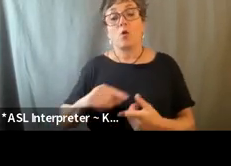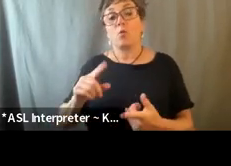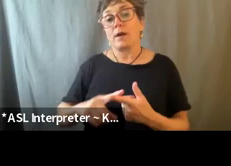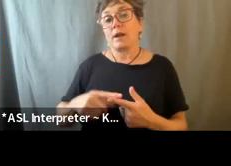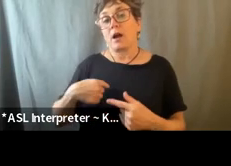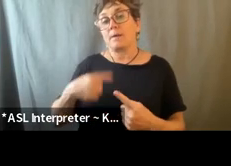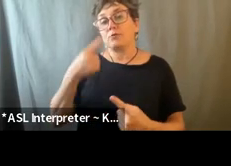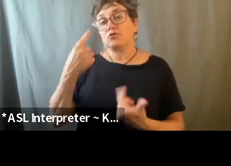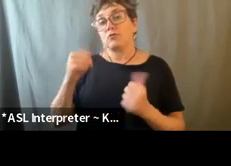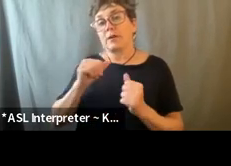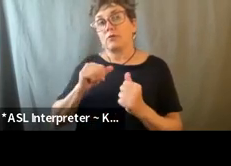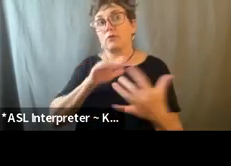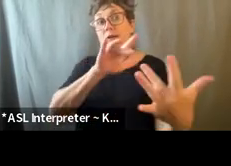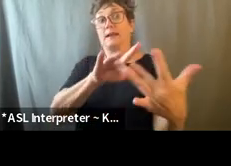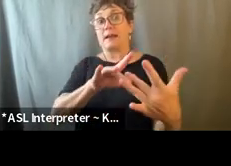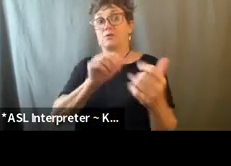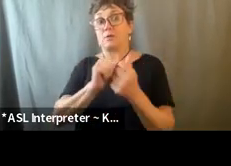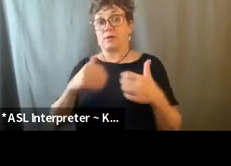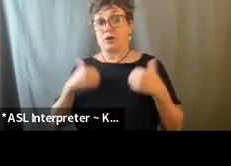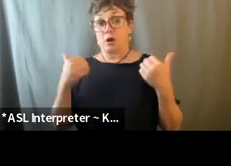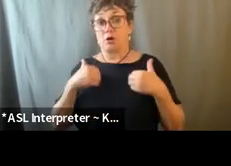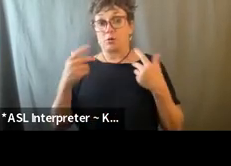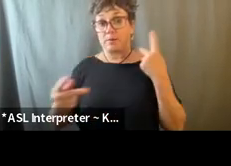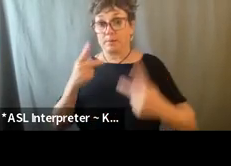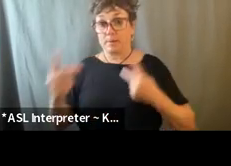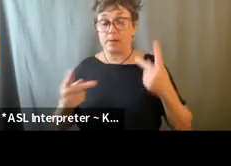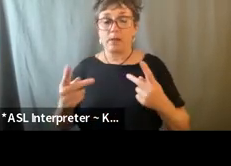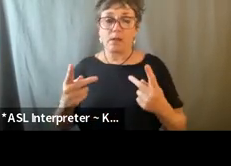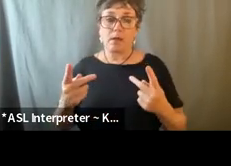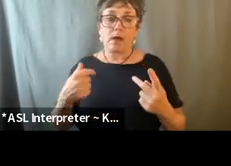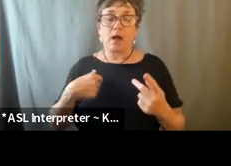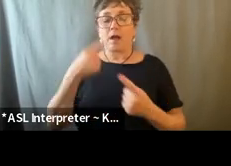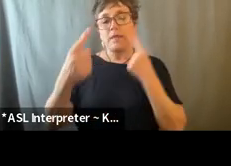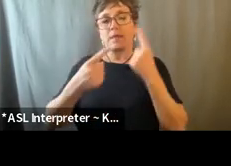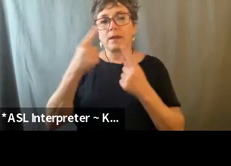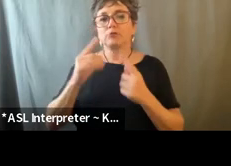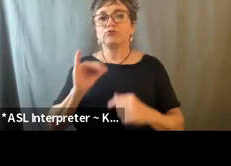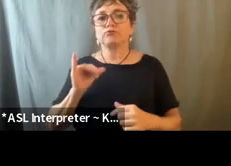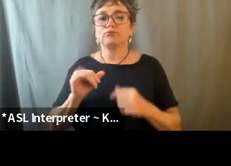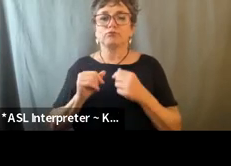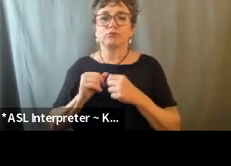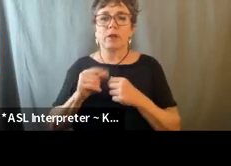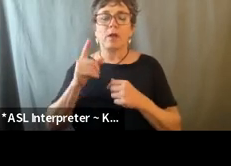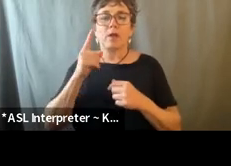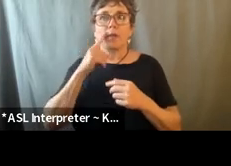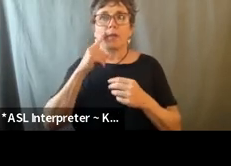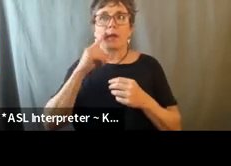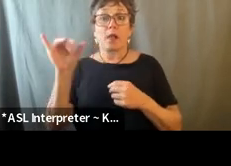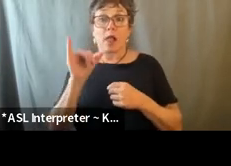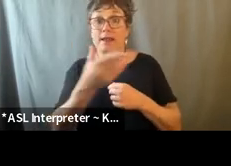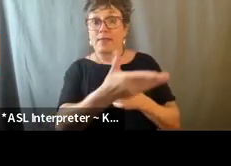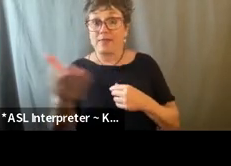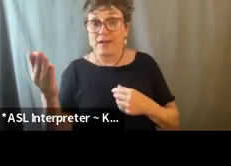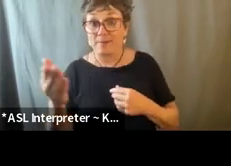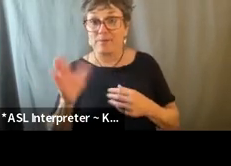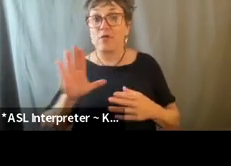that younger audience, some of those things I think of is, you want to think from their perspective. And once again, I always